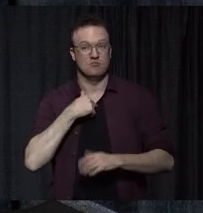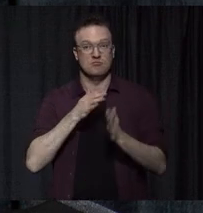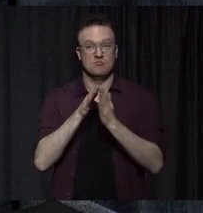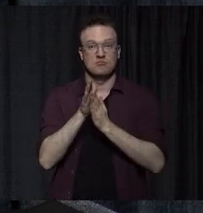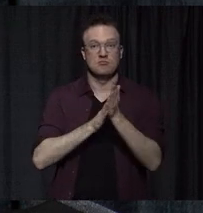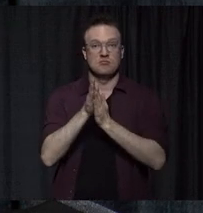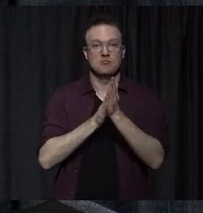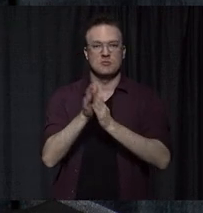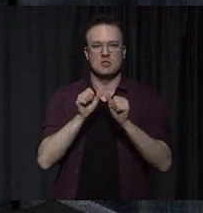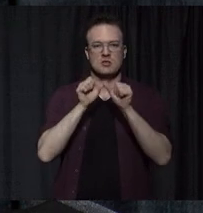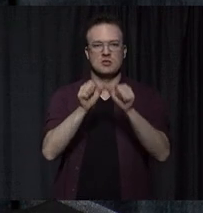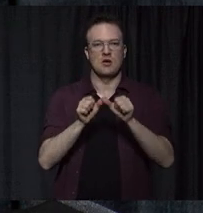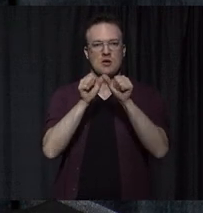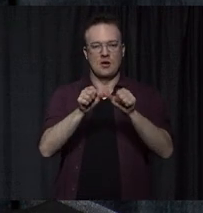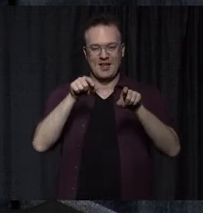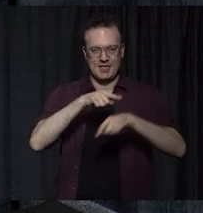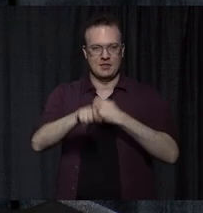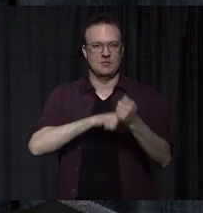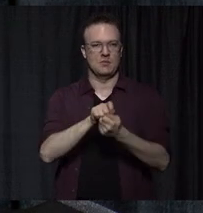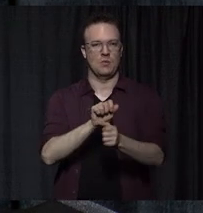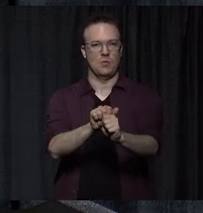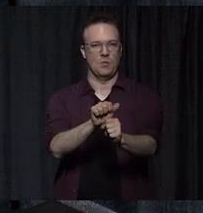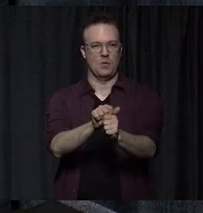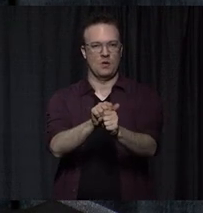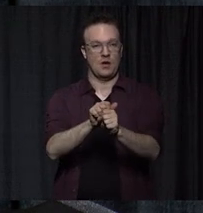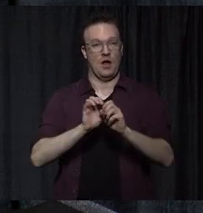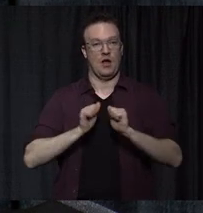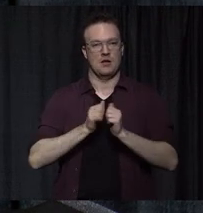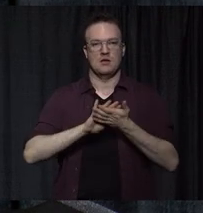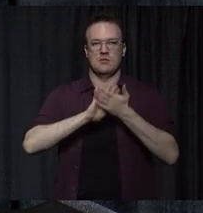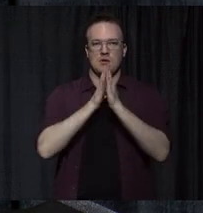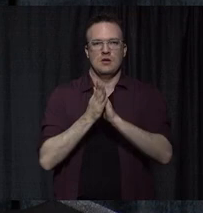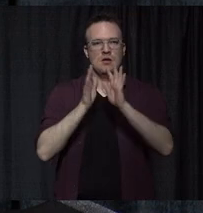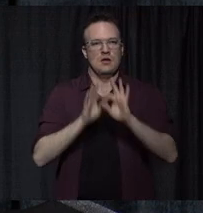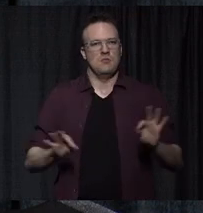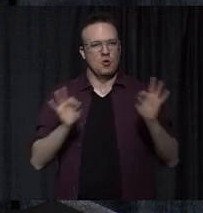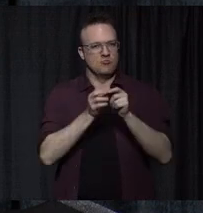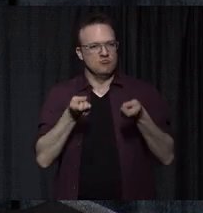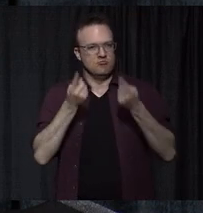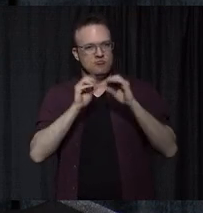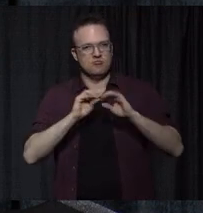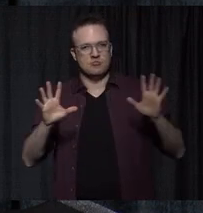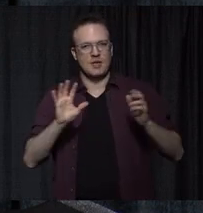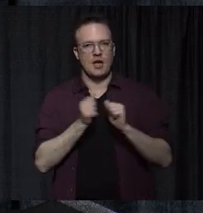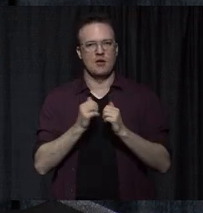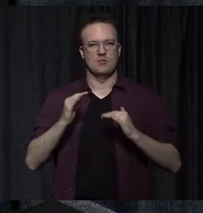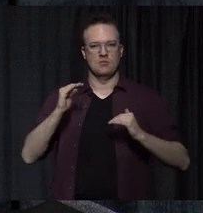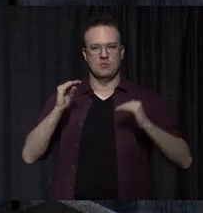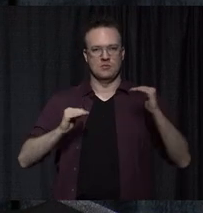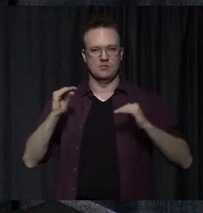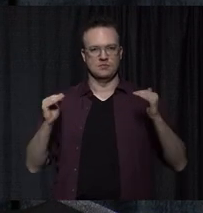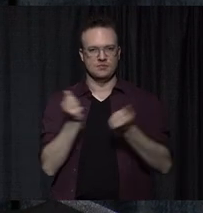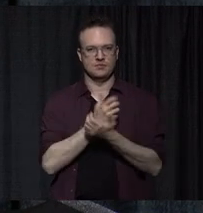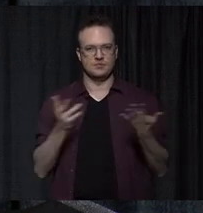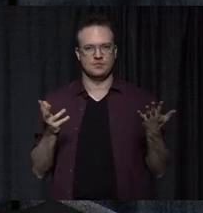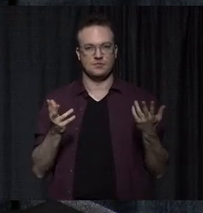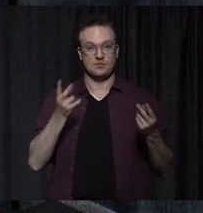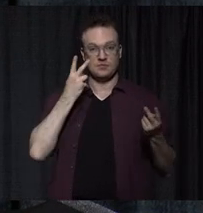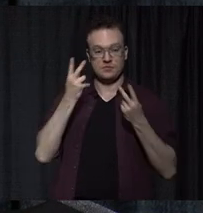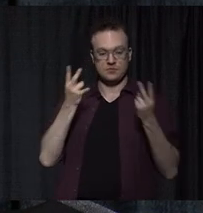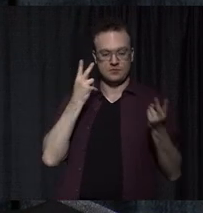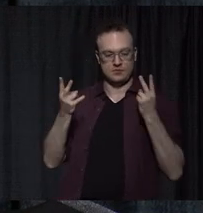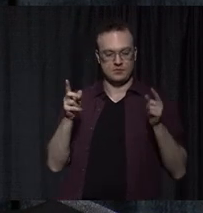to keep doing this particular work, it would become a matter of understanding how to balance